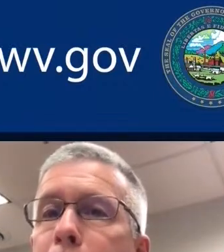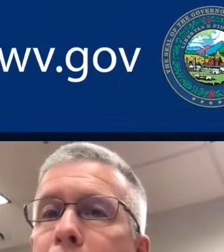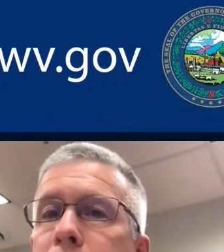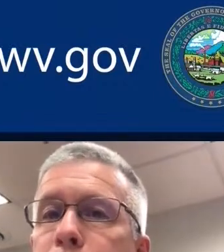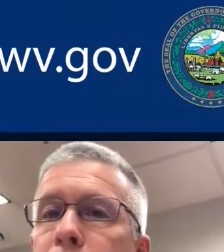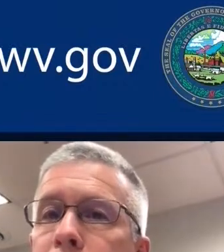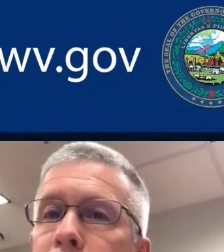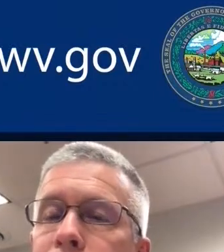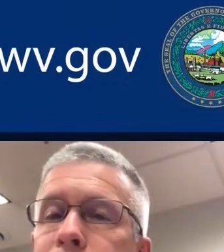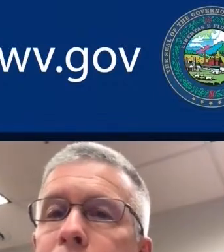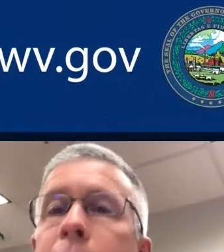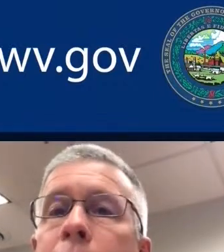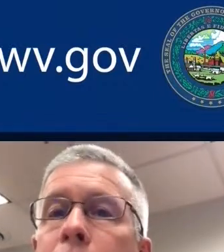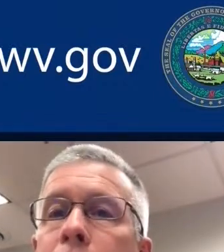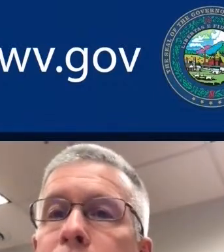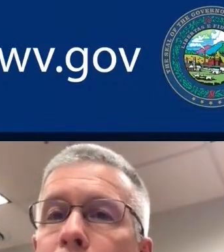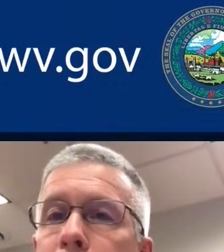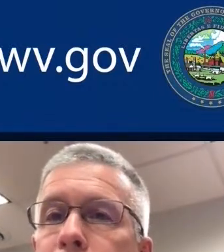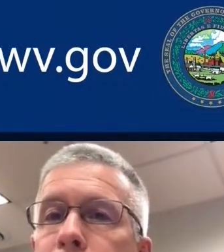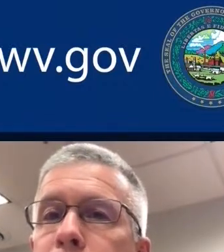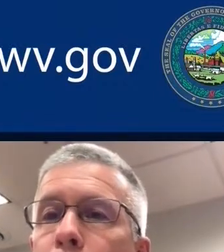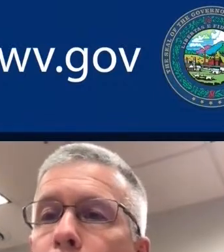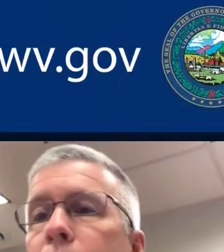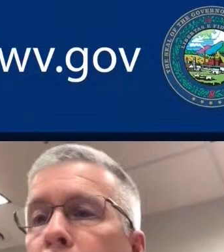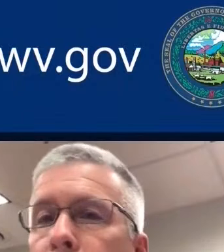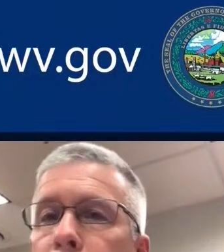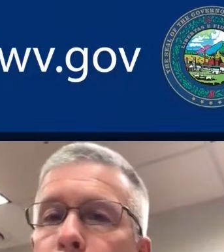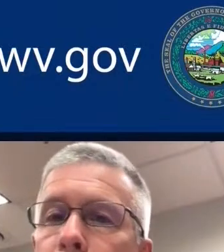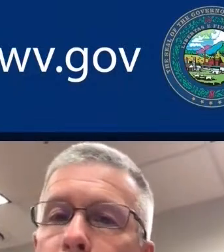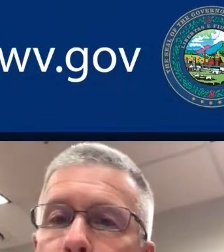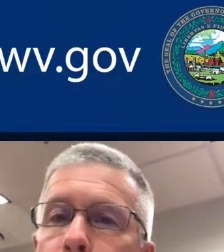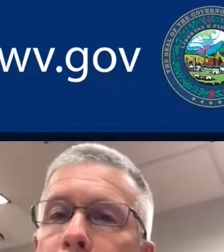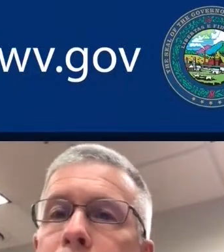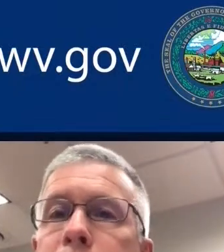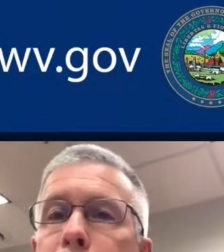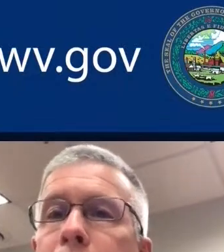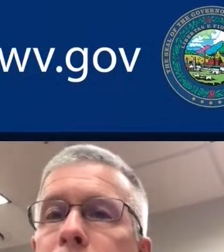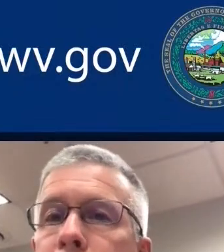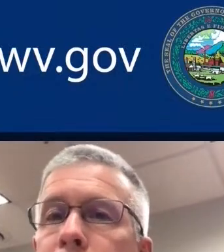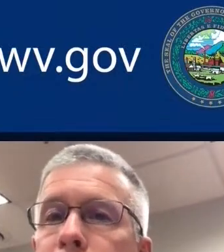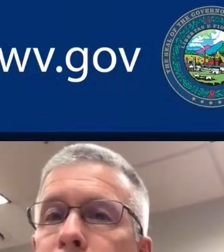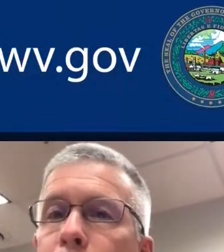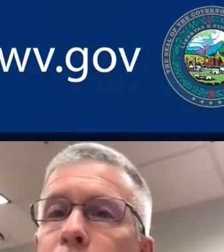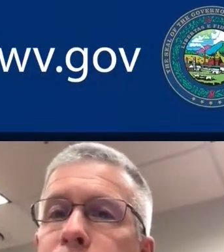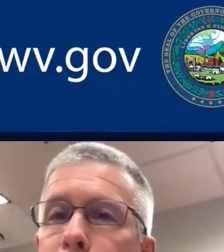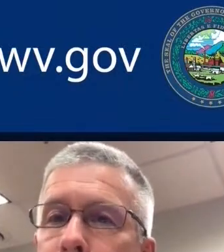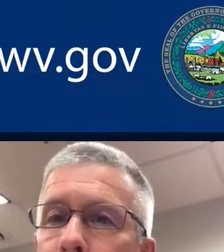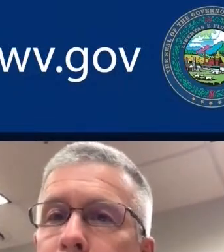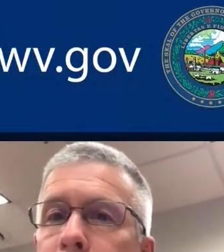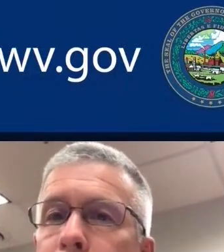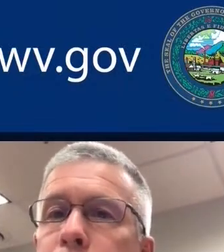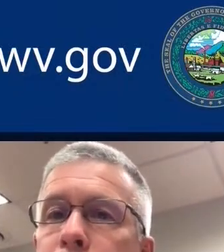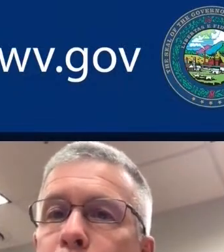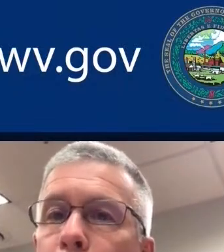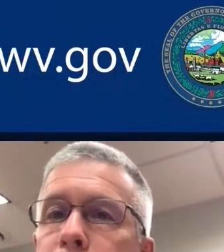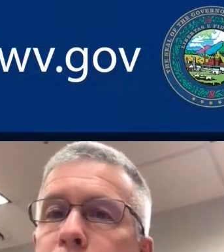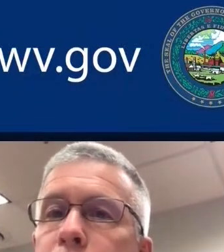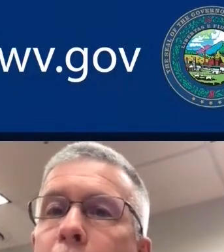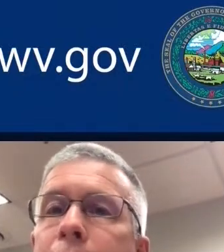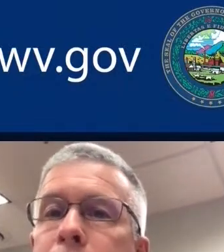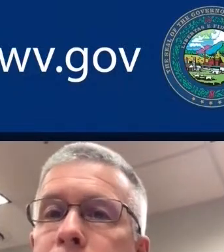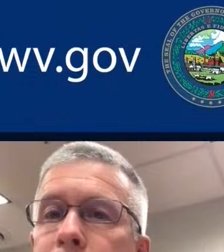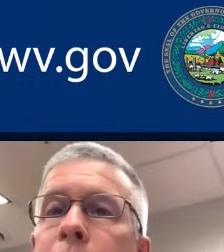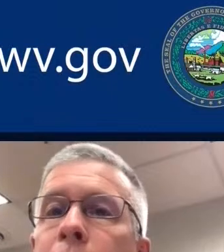based on the management of our inventory, and we are prepared to manage inventory for Moderna doses